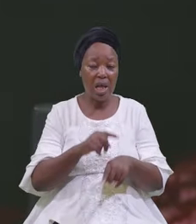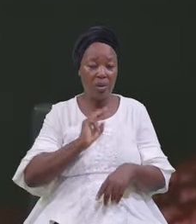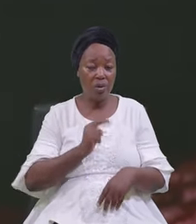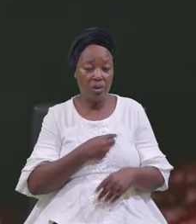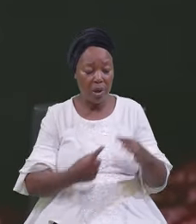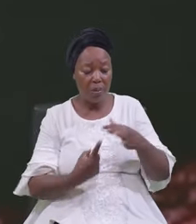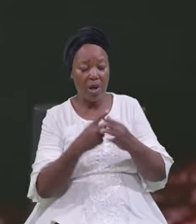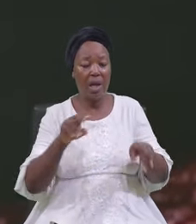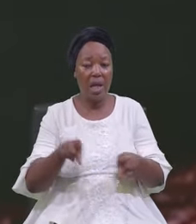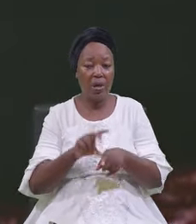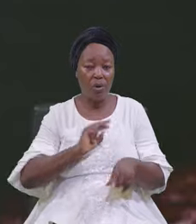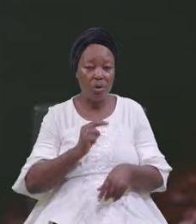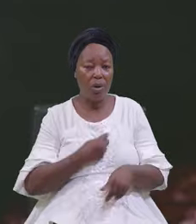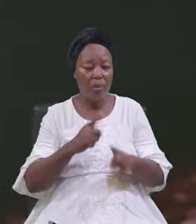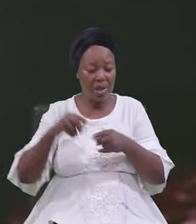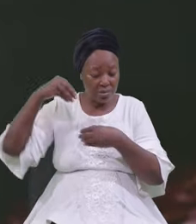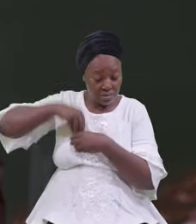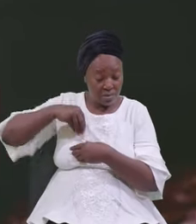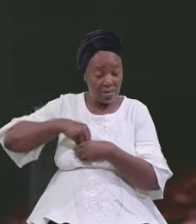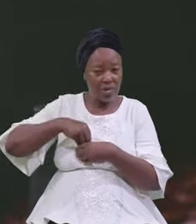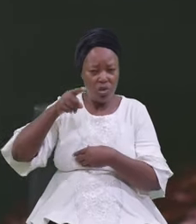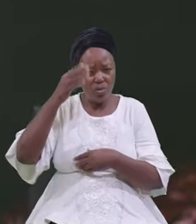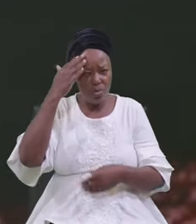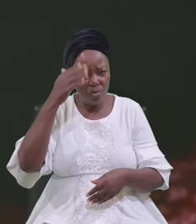like us. But inwardly, you know.